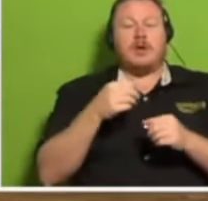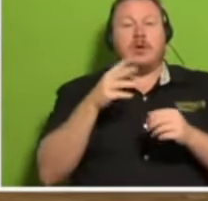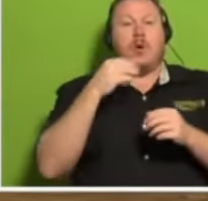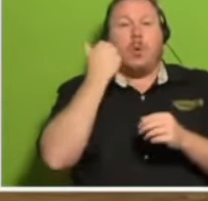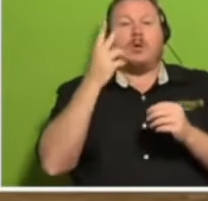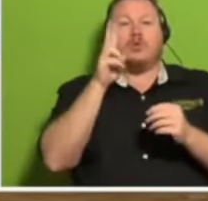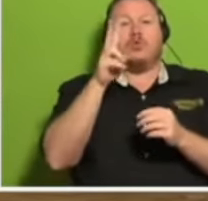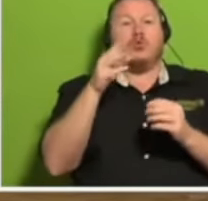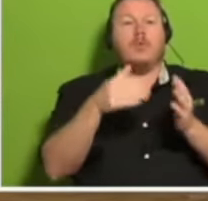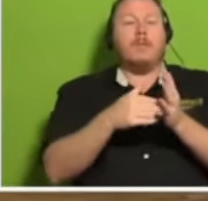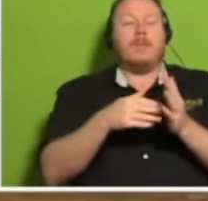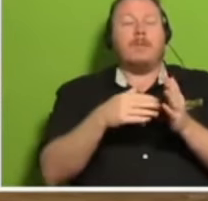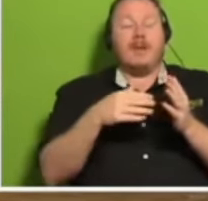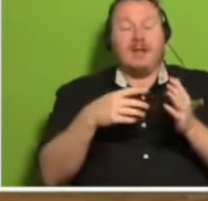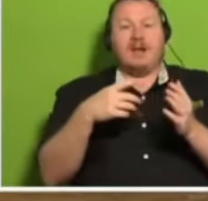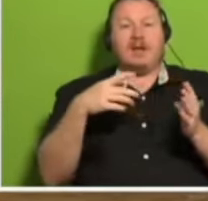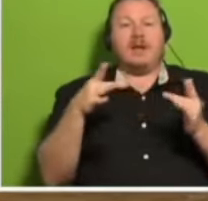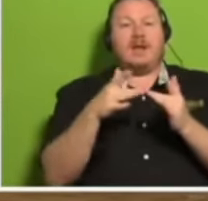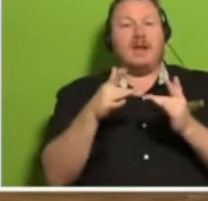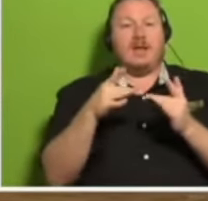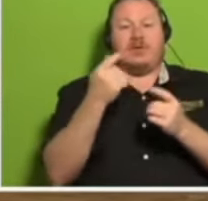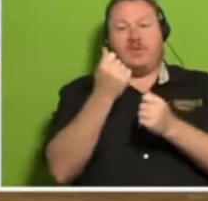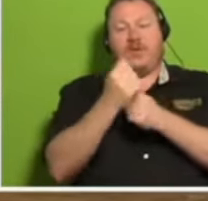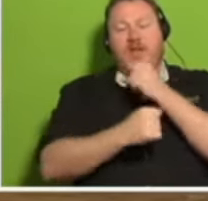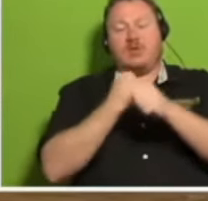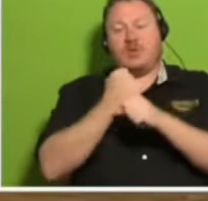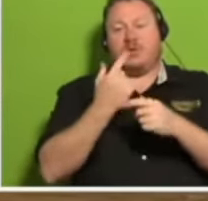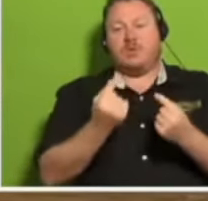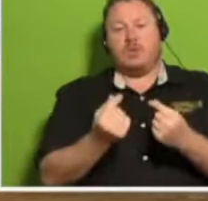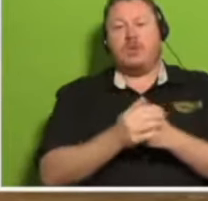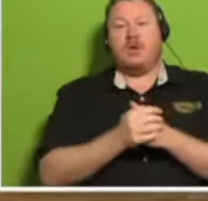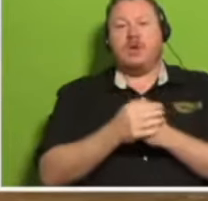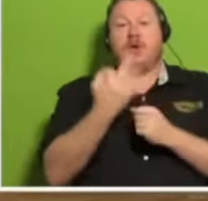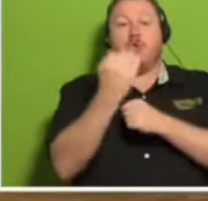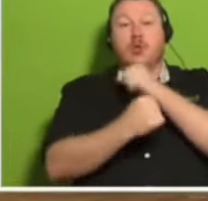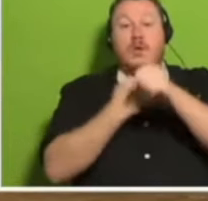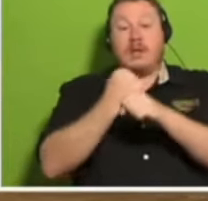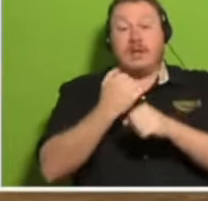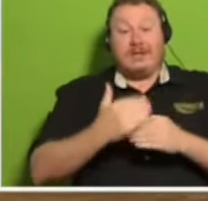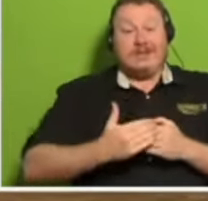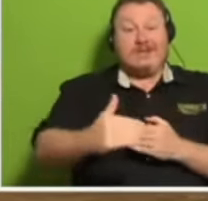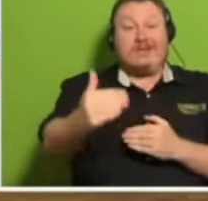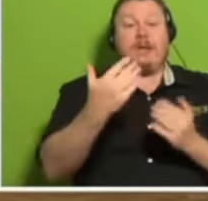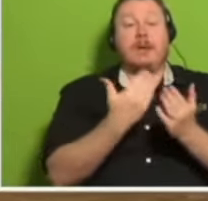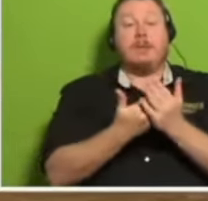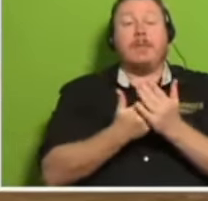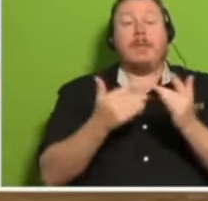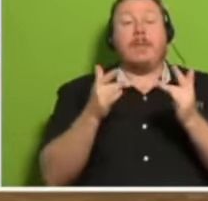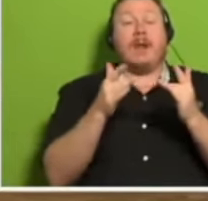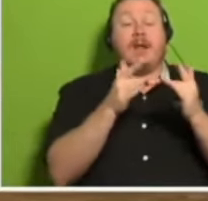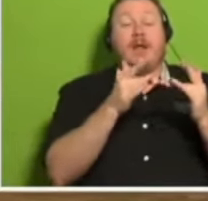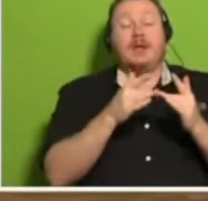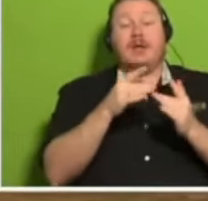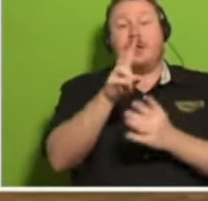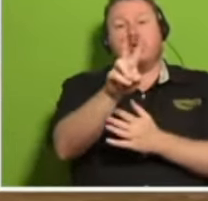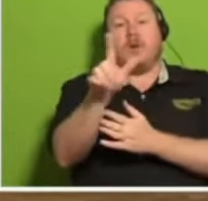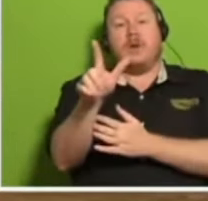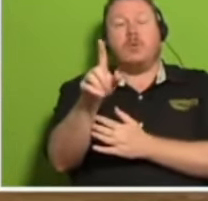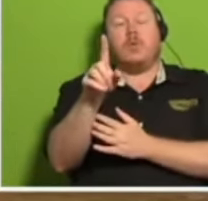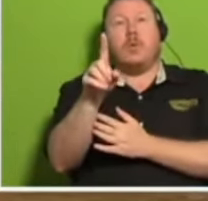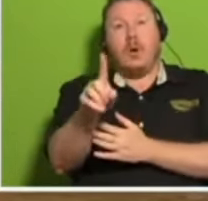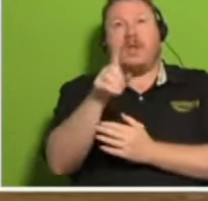this financial year. And over the next 3 years, we will be in a position to connect approximately